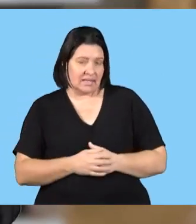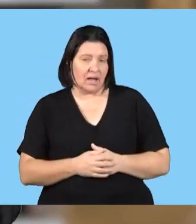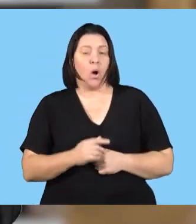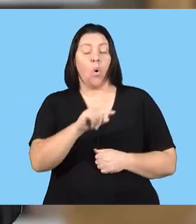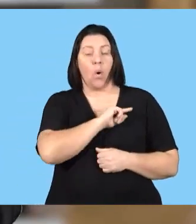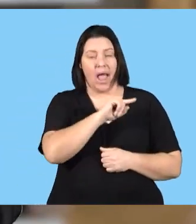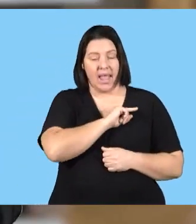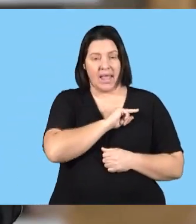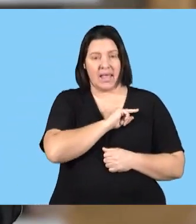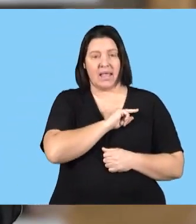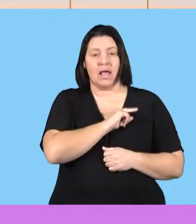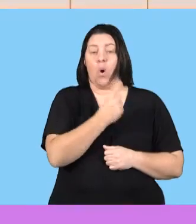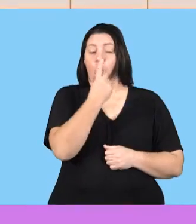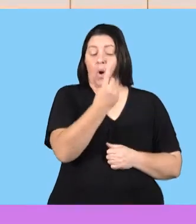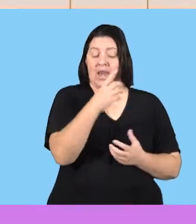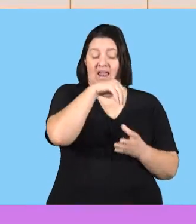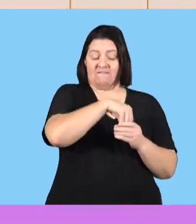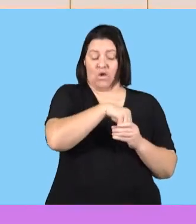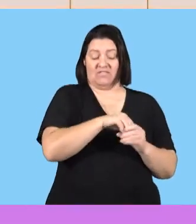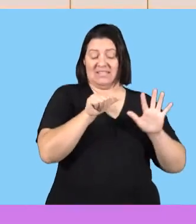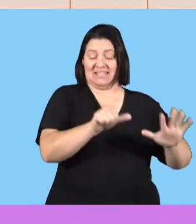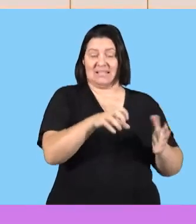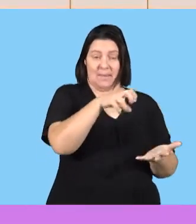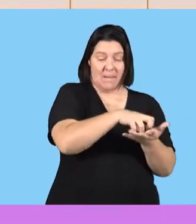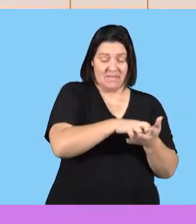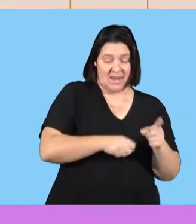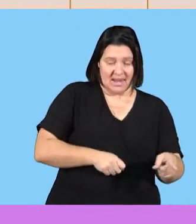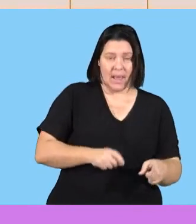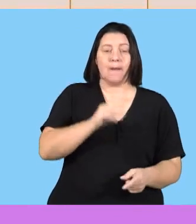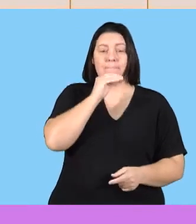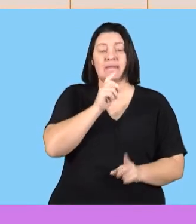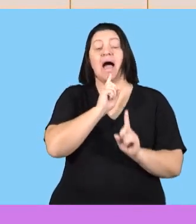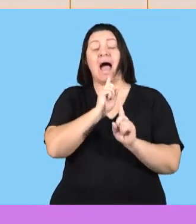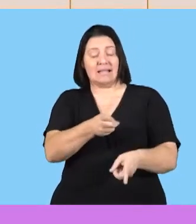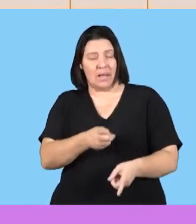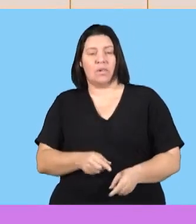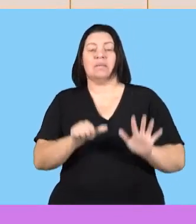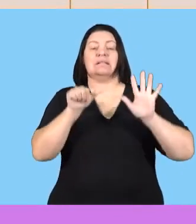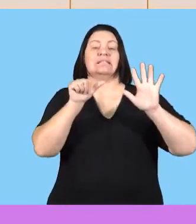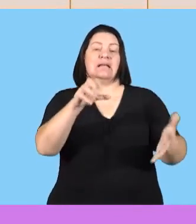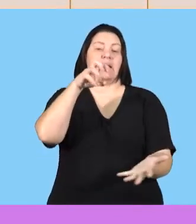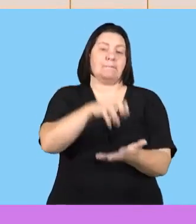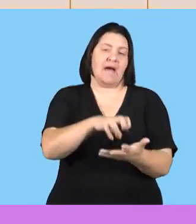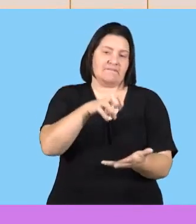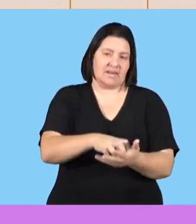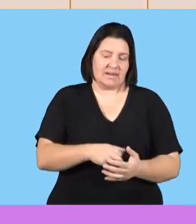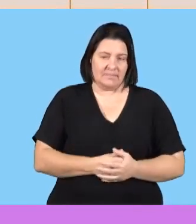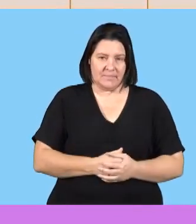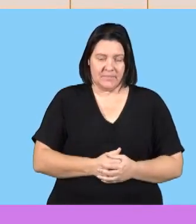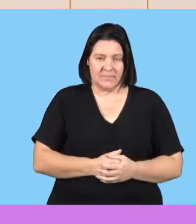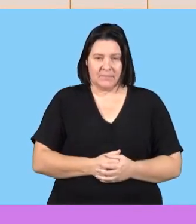So because 1 box has got 6 muffins, therefore our answer here will be